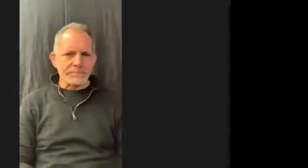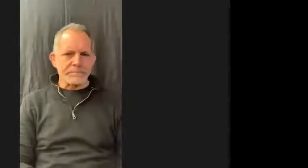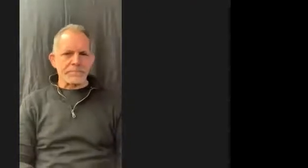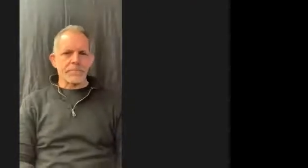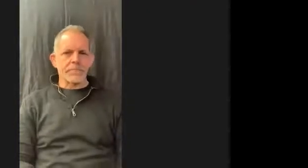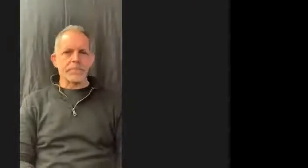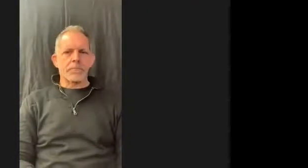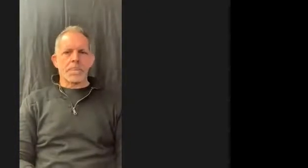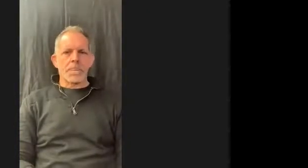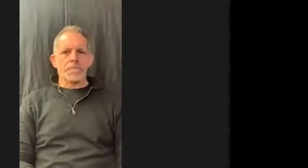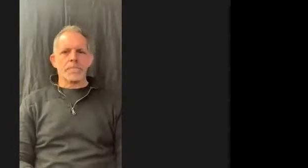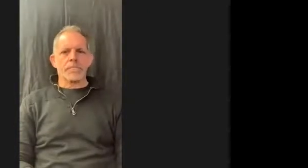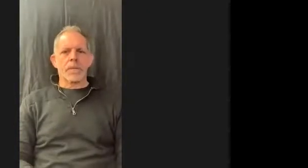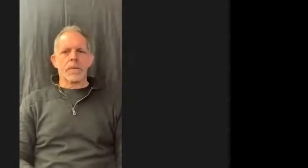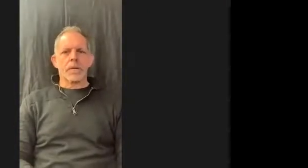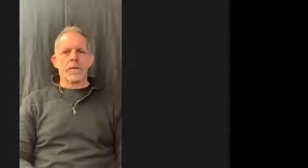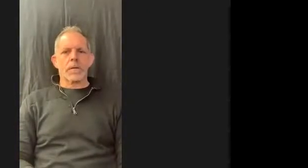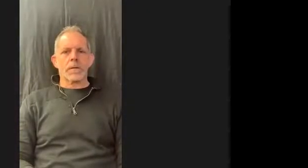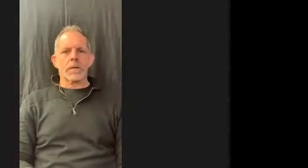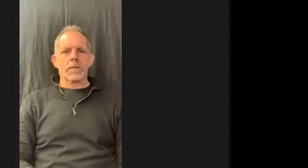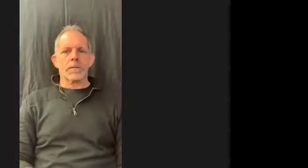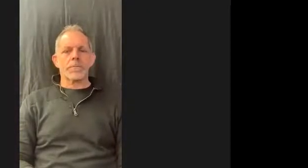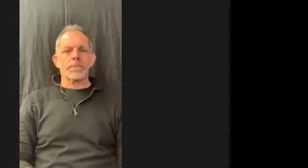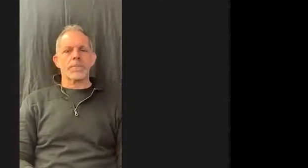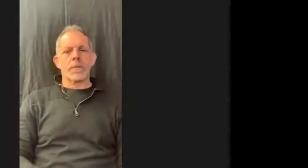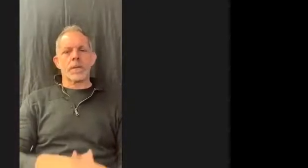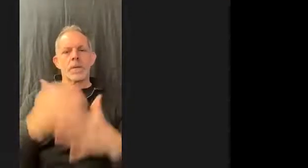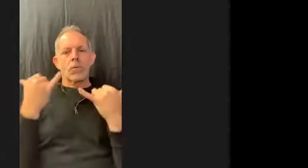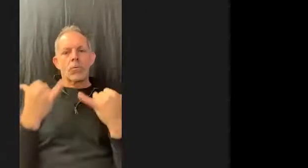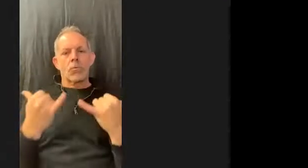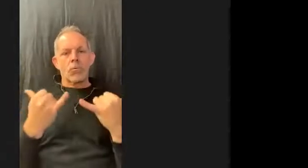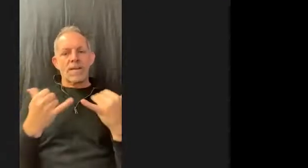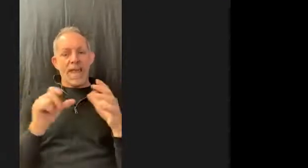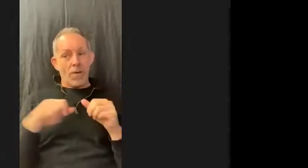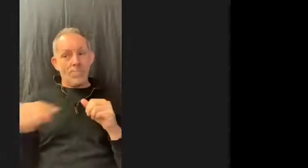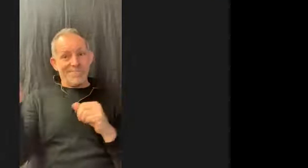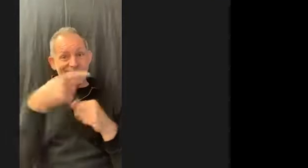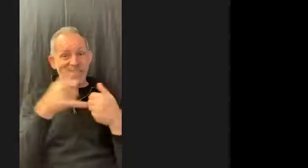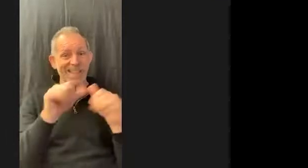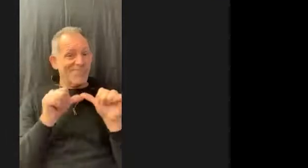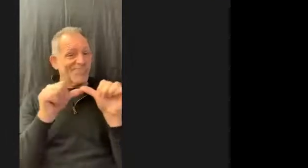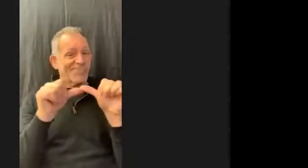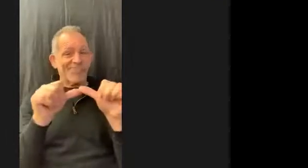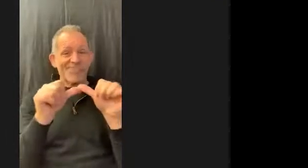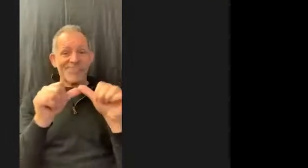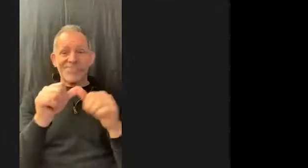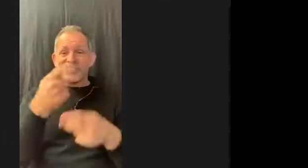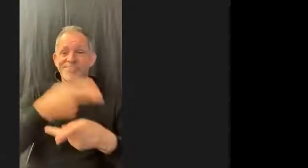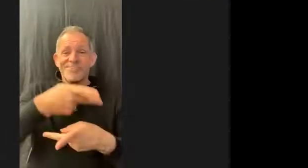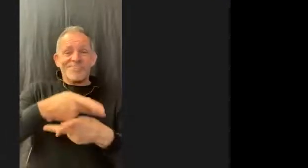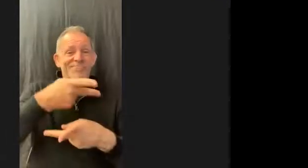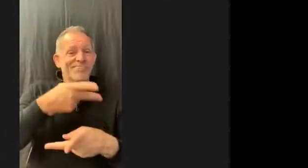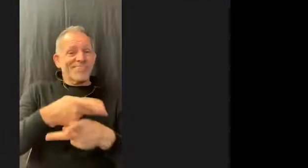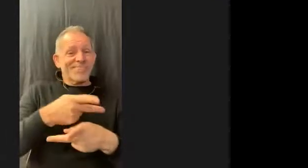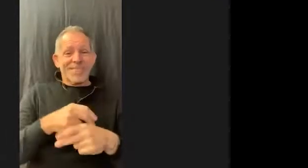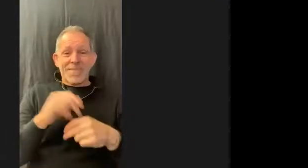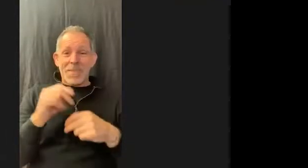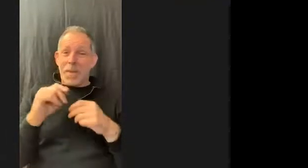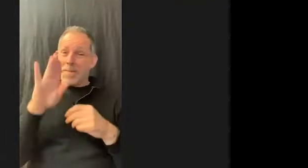healthcare system remains really struggling and working hard to provide all the acute care that's needed.